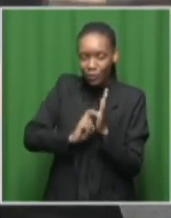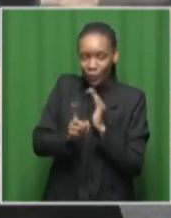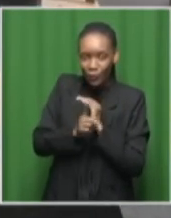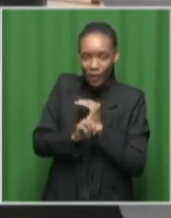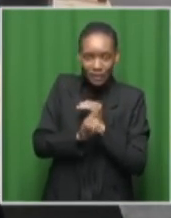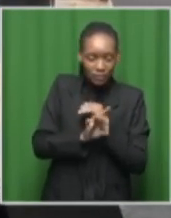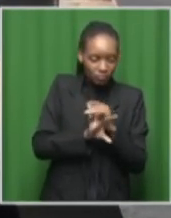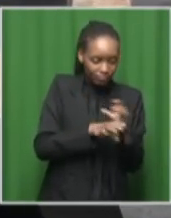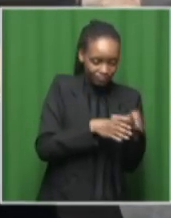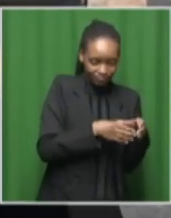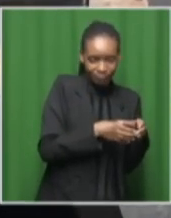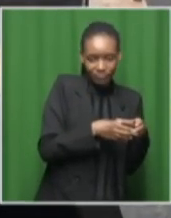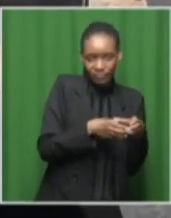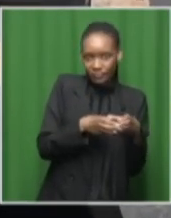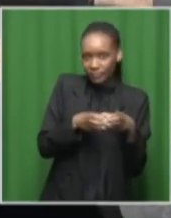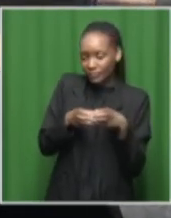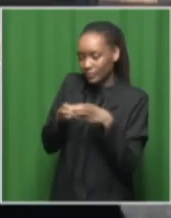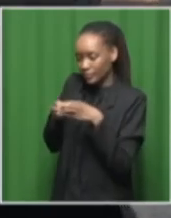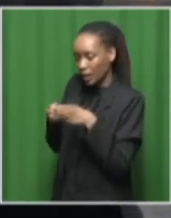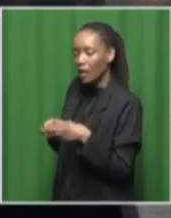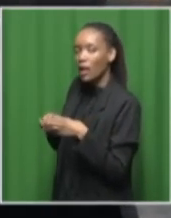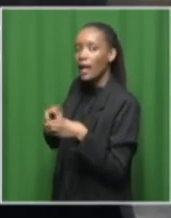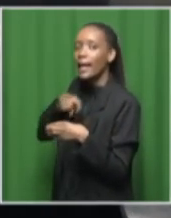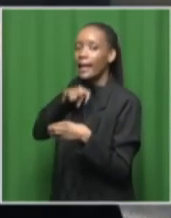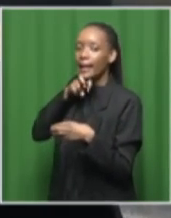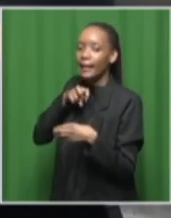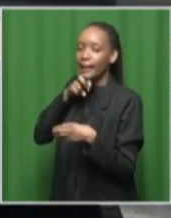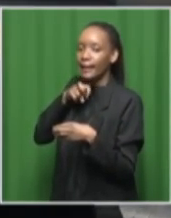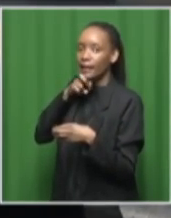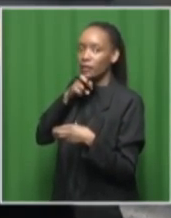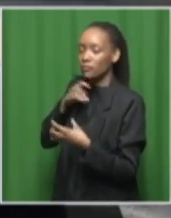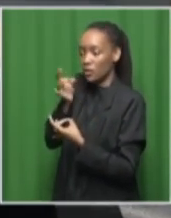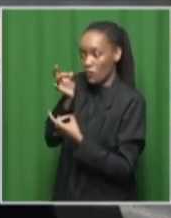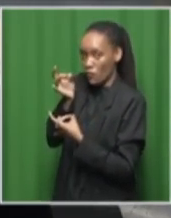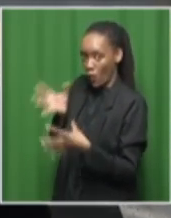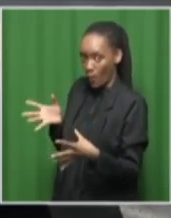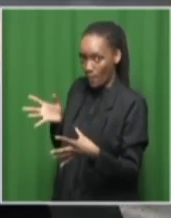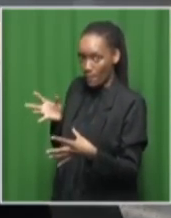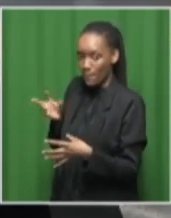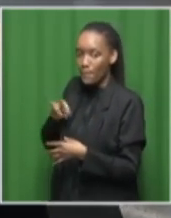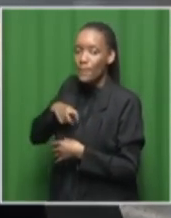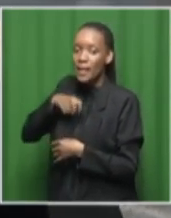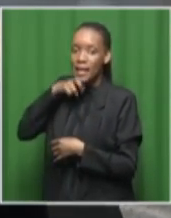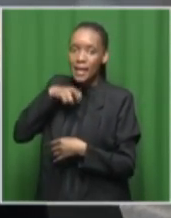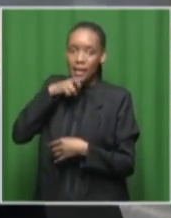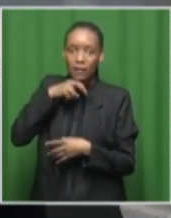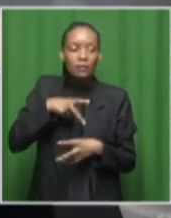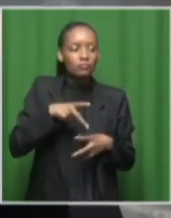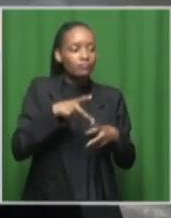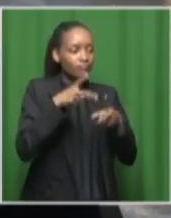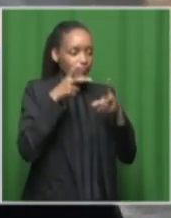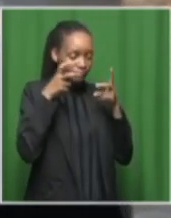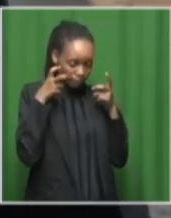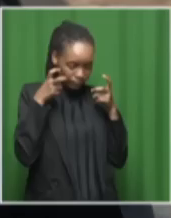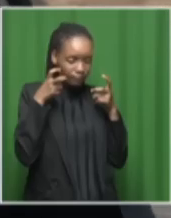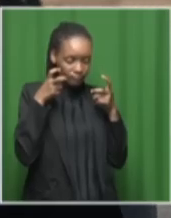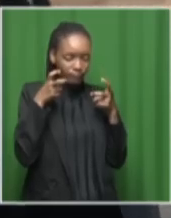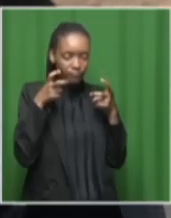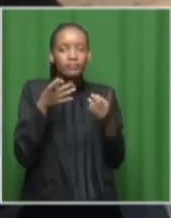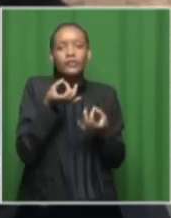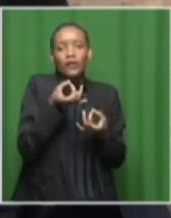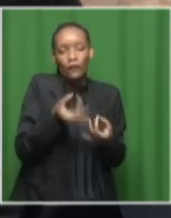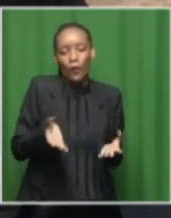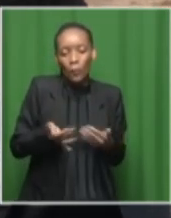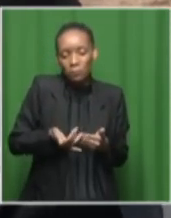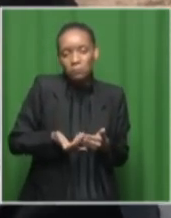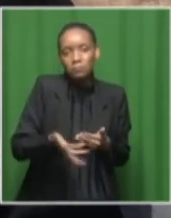go to the king to meet with the king. The king will then, upon hearing the news, give direction in terms of what is going